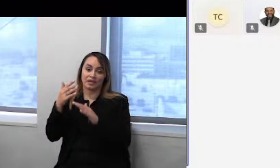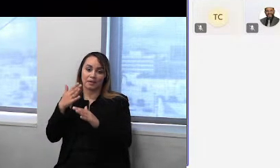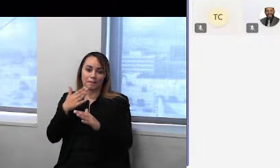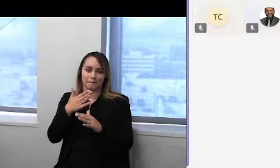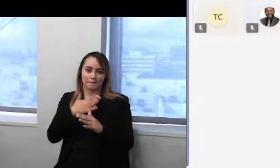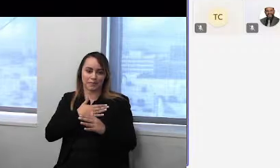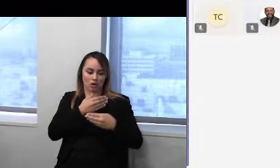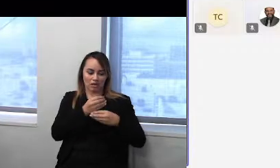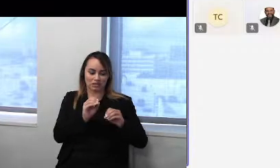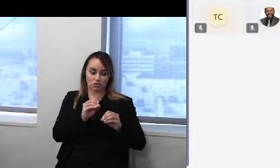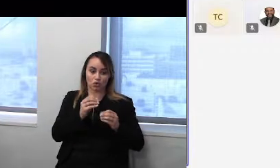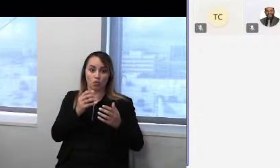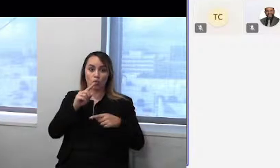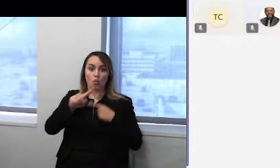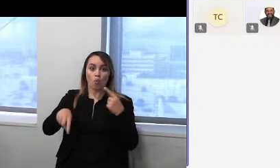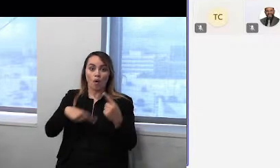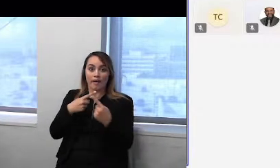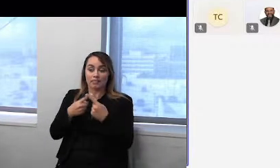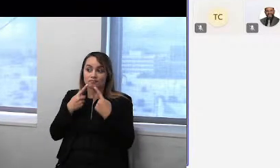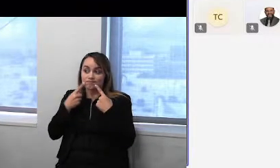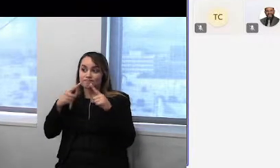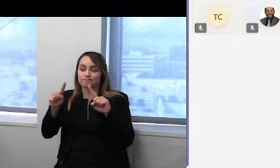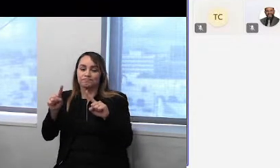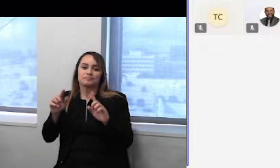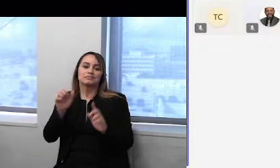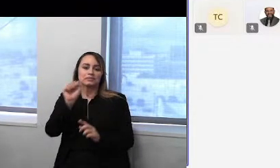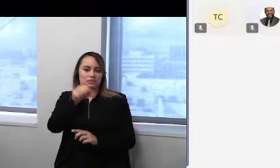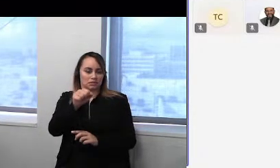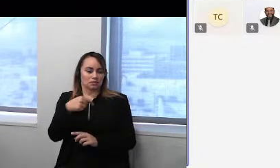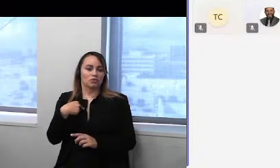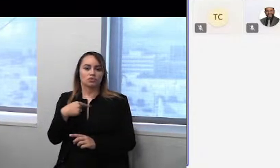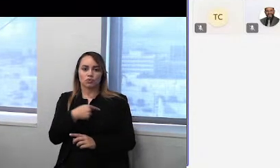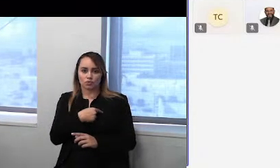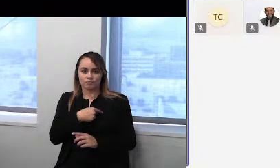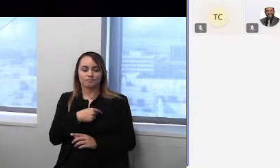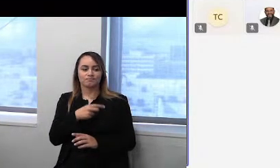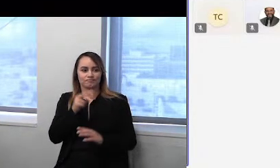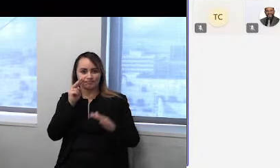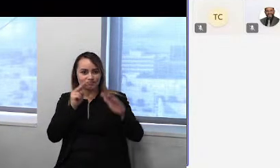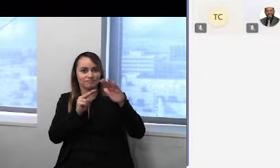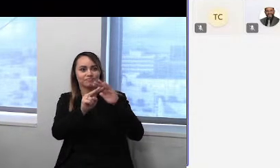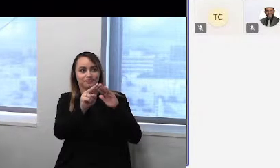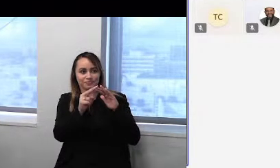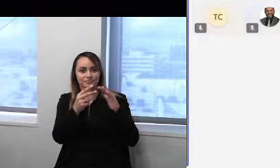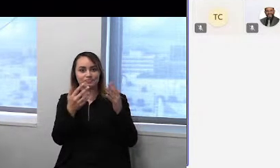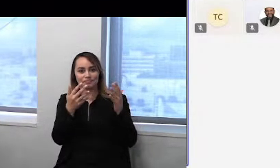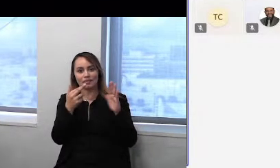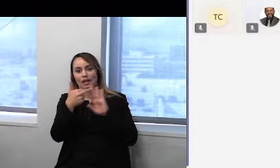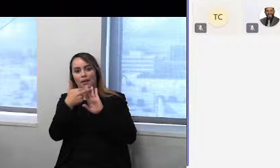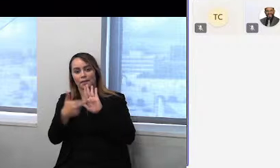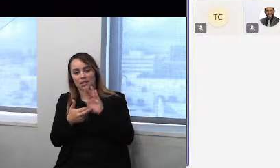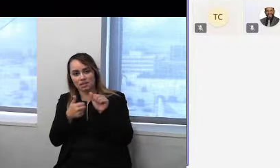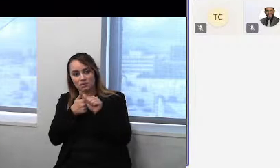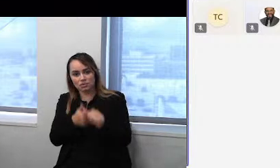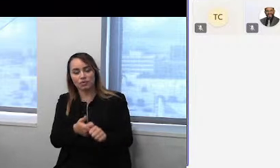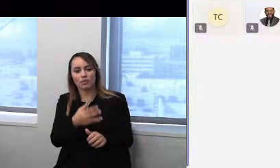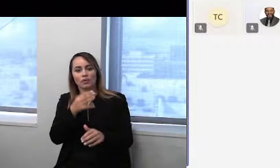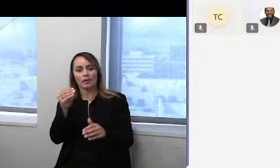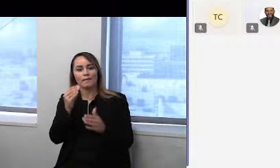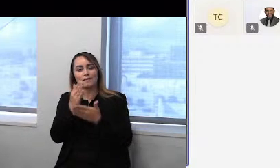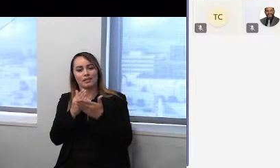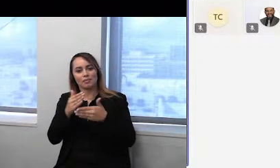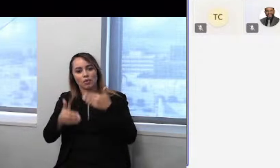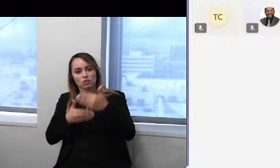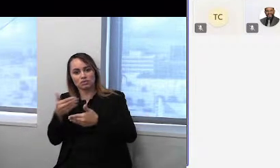question. Do we have an expectation as from a regulator and all the other pieces of the process to be able to do it? I cannot answer that piece